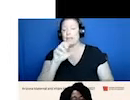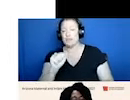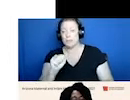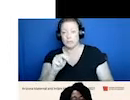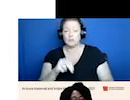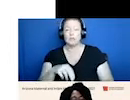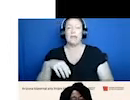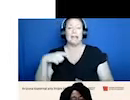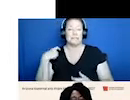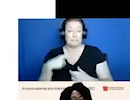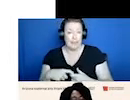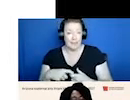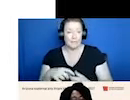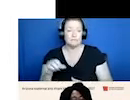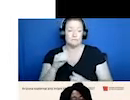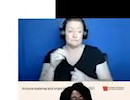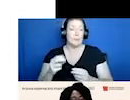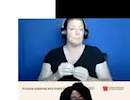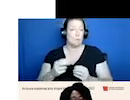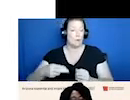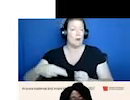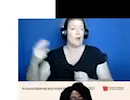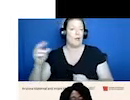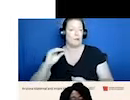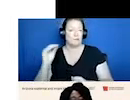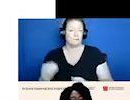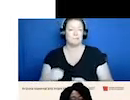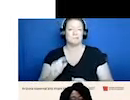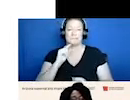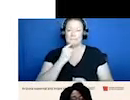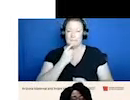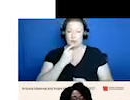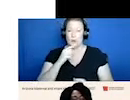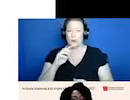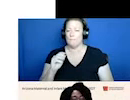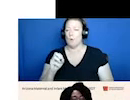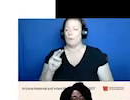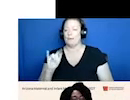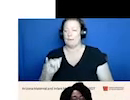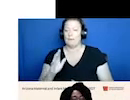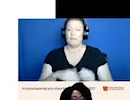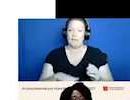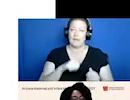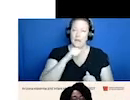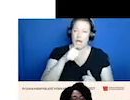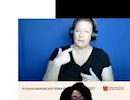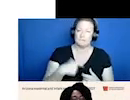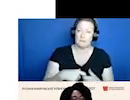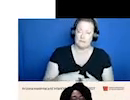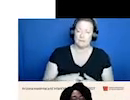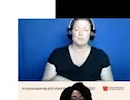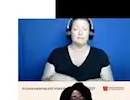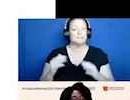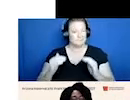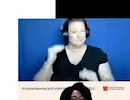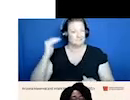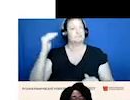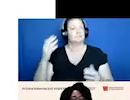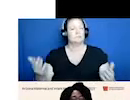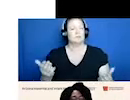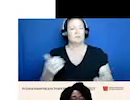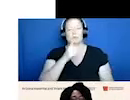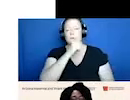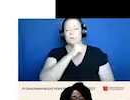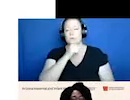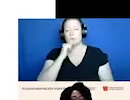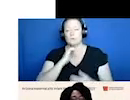or Latinos also experience higher rates of severe maternal morbidity than white non-Hispanics. So there are disparities in Arizona